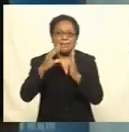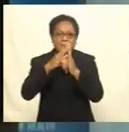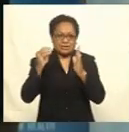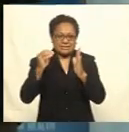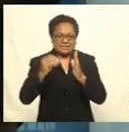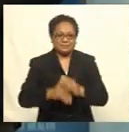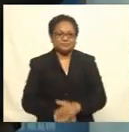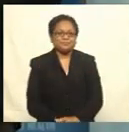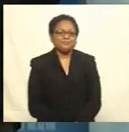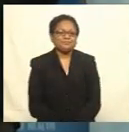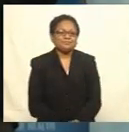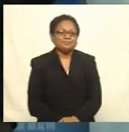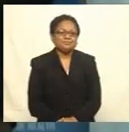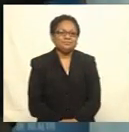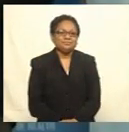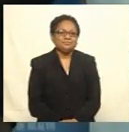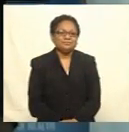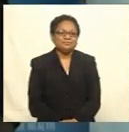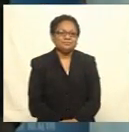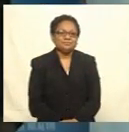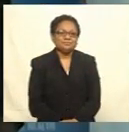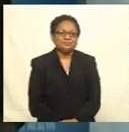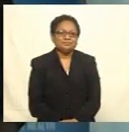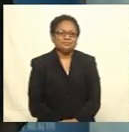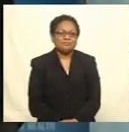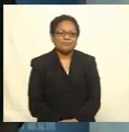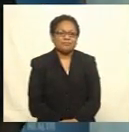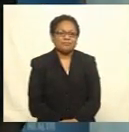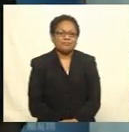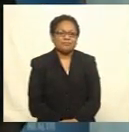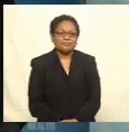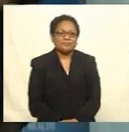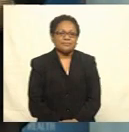is a 68-year-old male in Reki Reki.